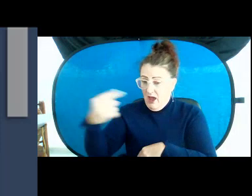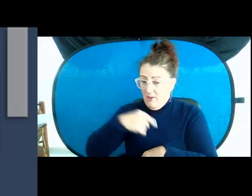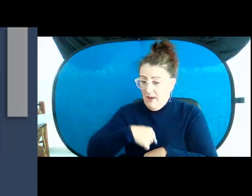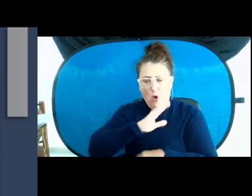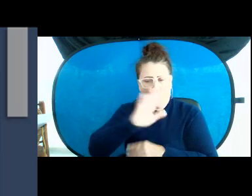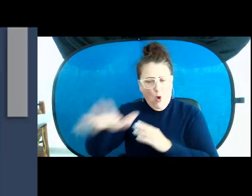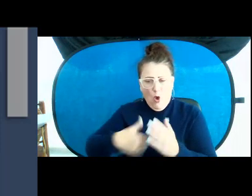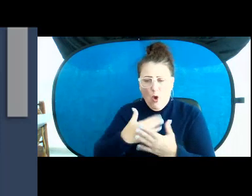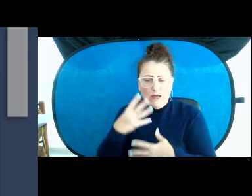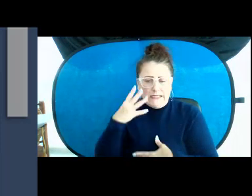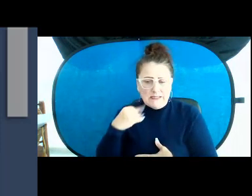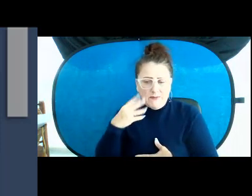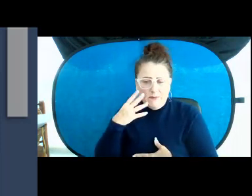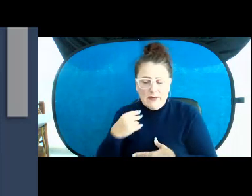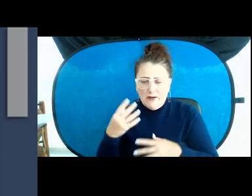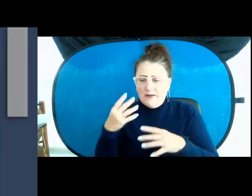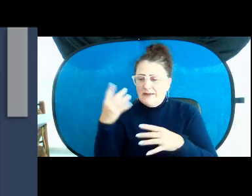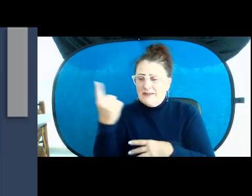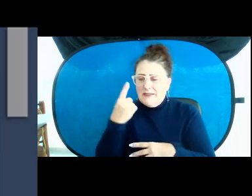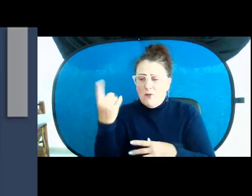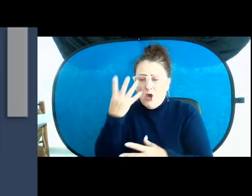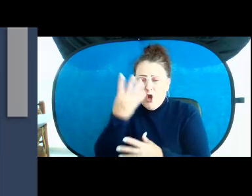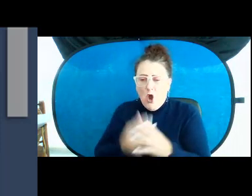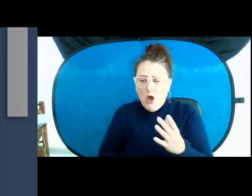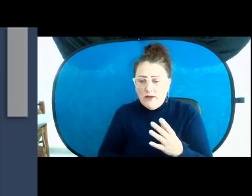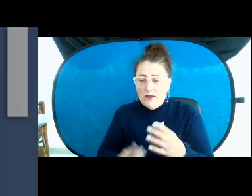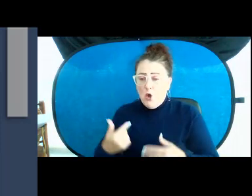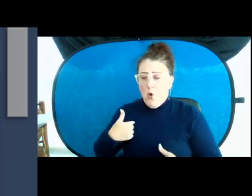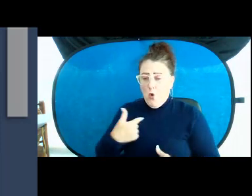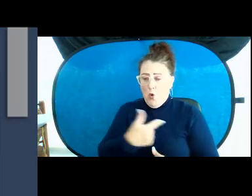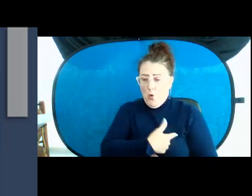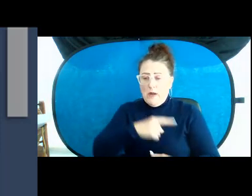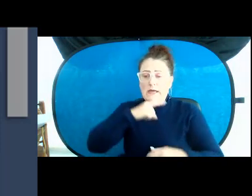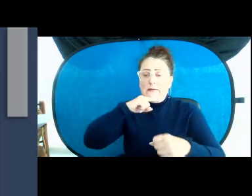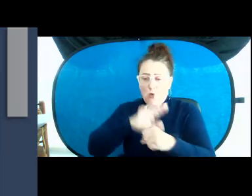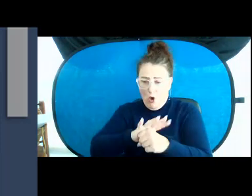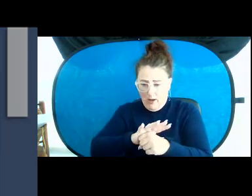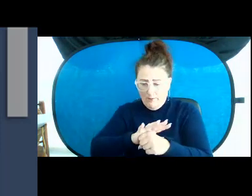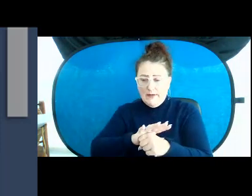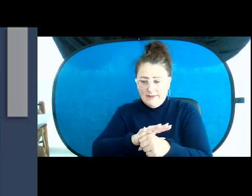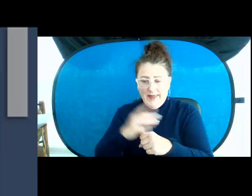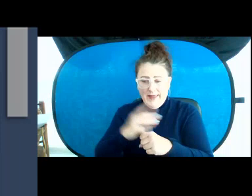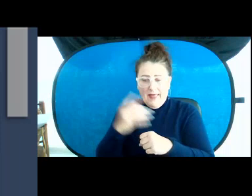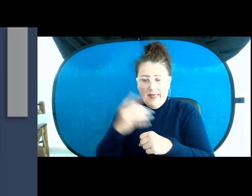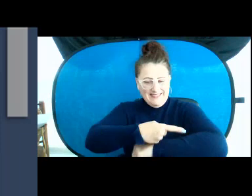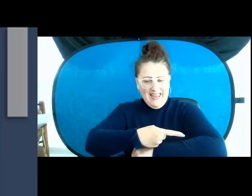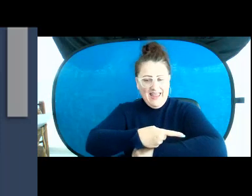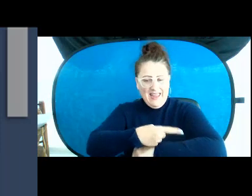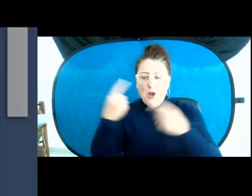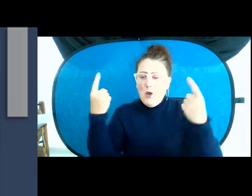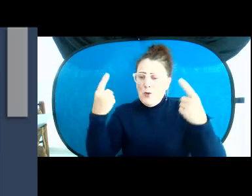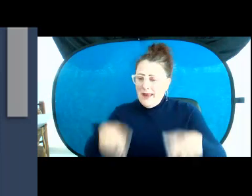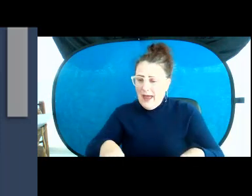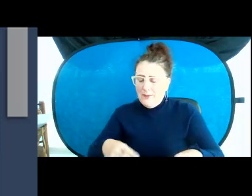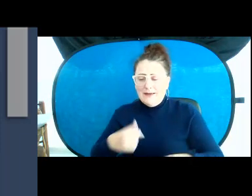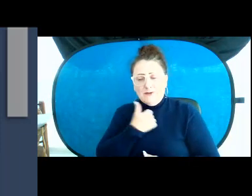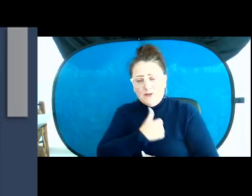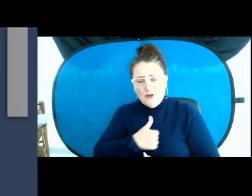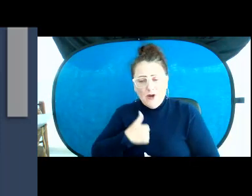stretch. And Diana and I promised them that we'd get to this day. So I'm sorry Diana's not here.